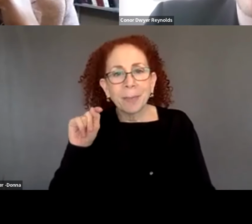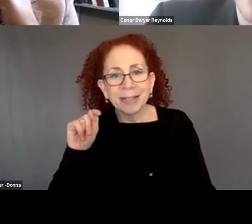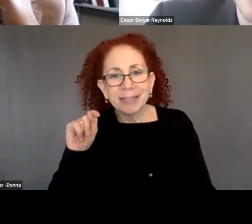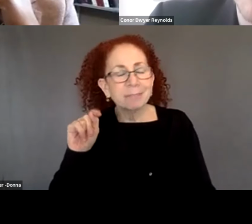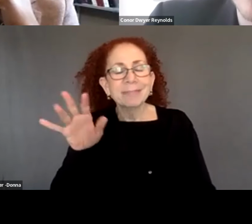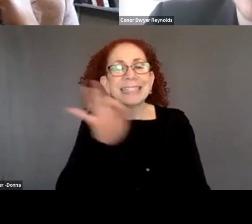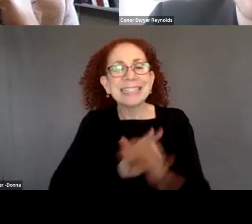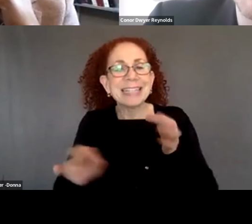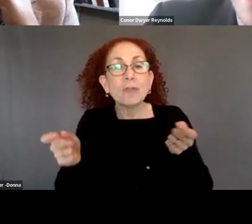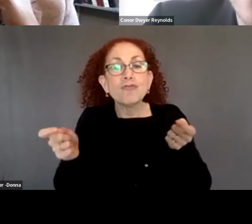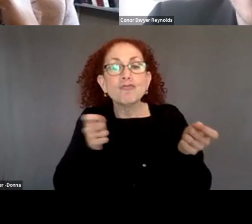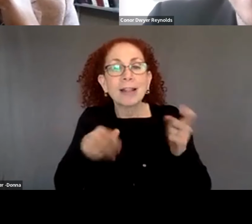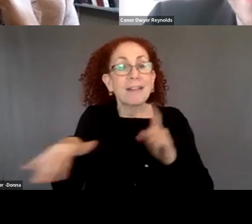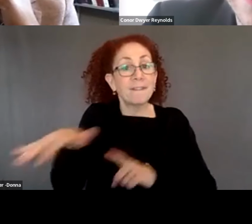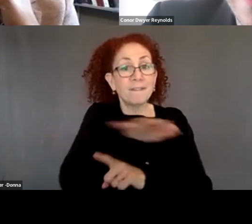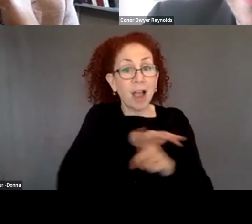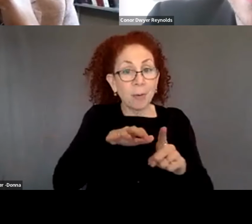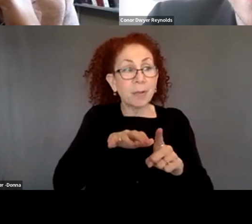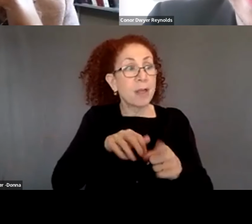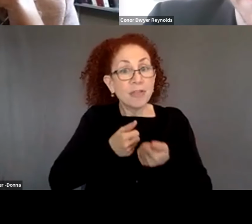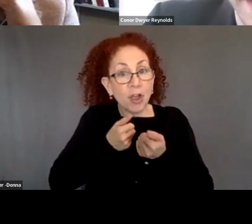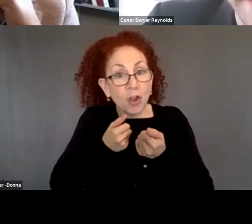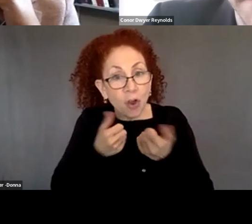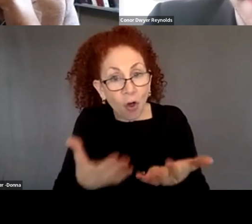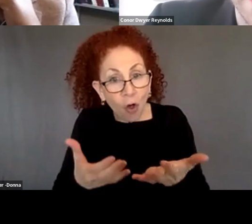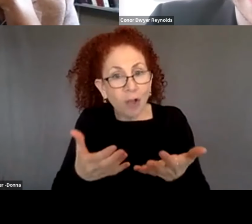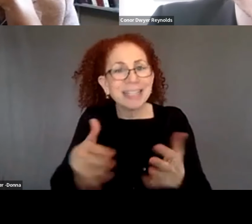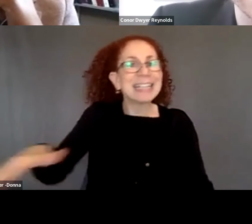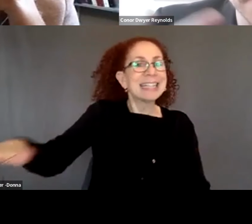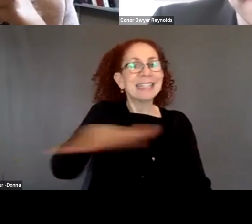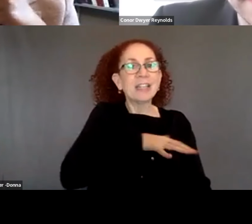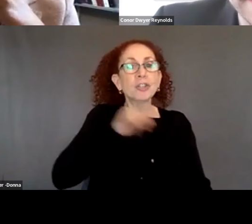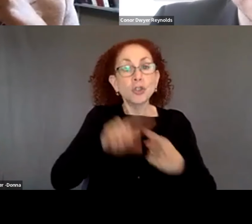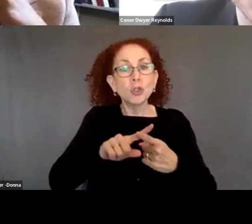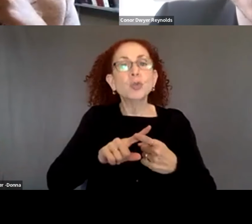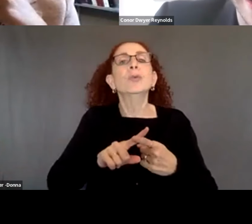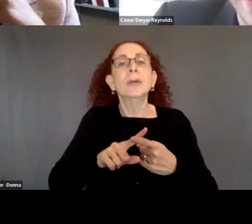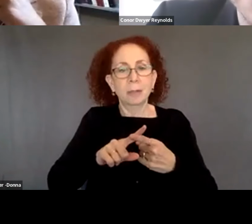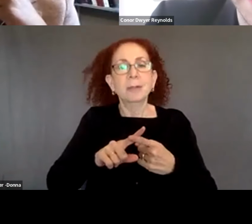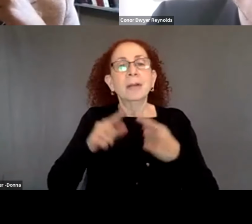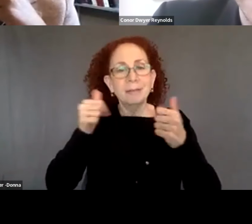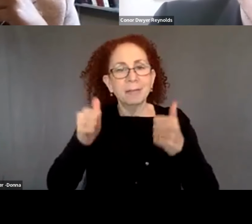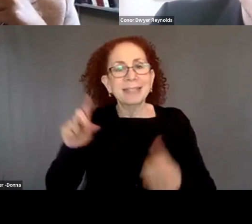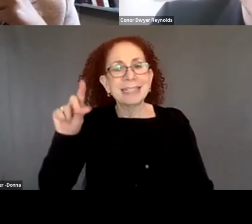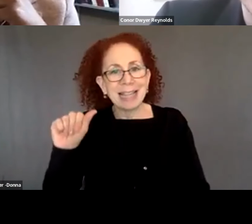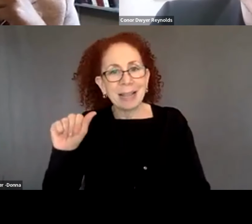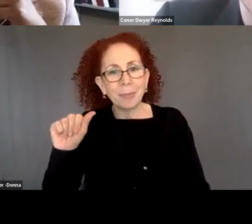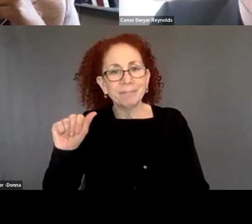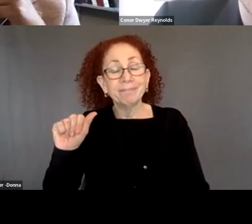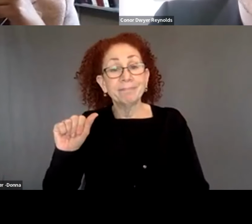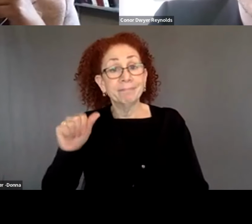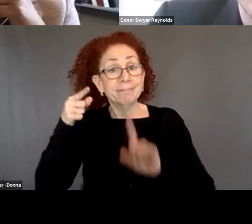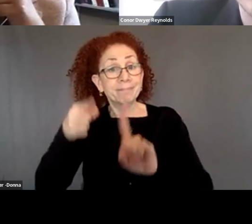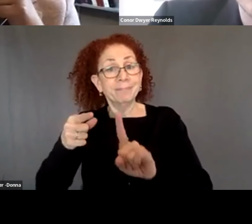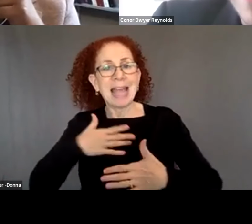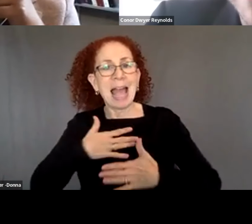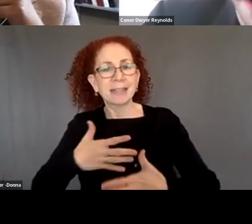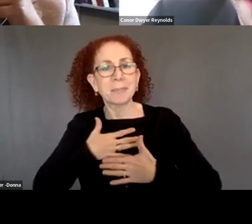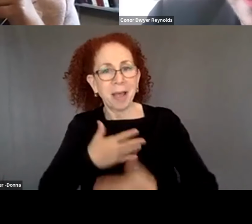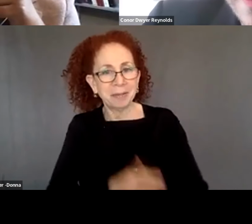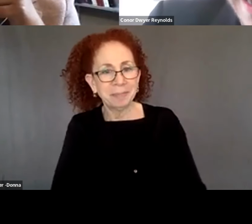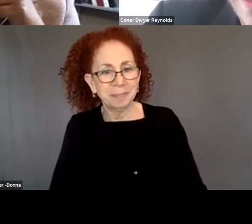regulating environments that make conditions disabling. And as you can see this through asthma. So